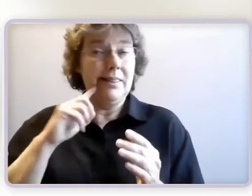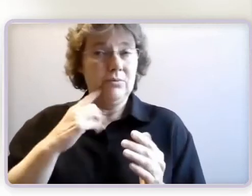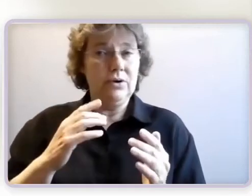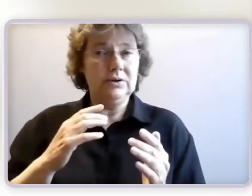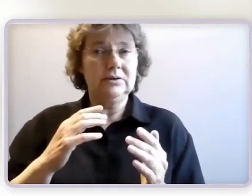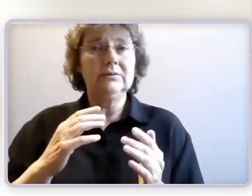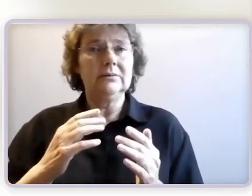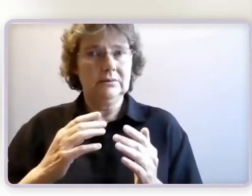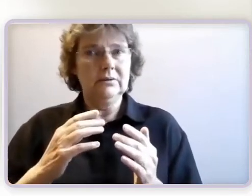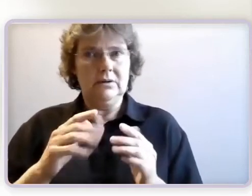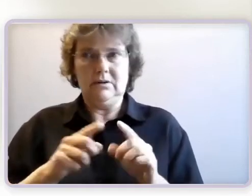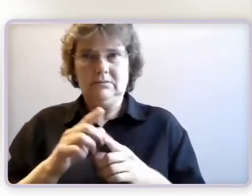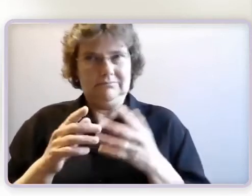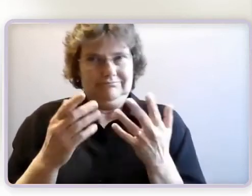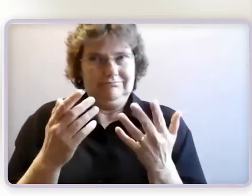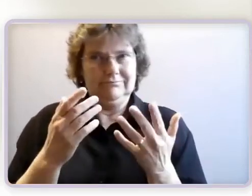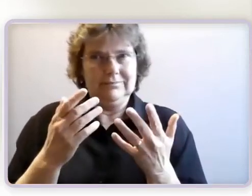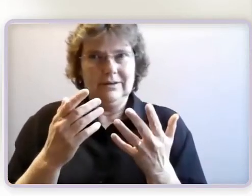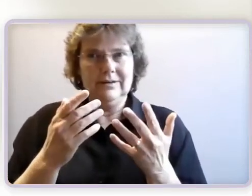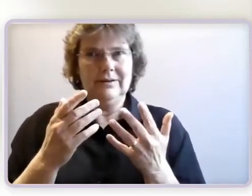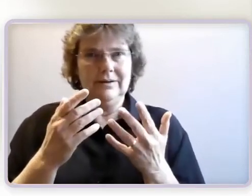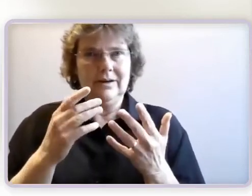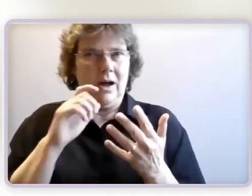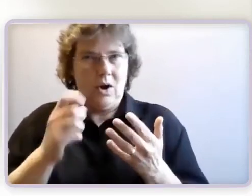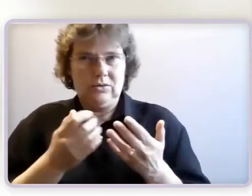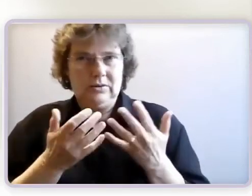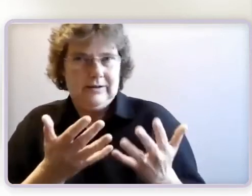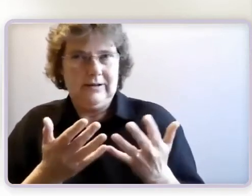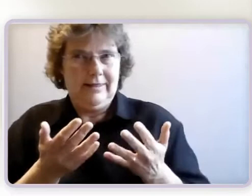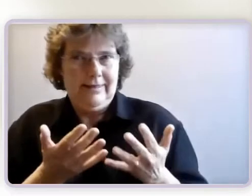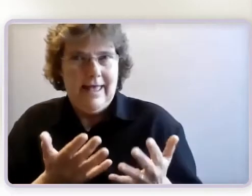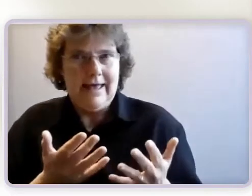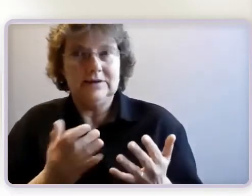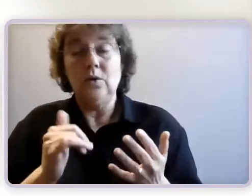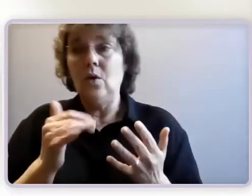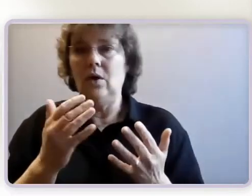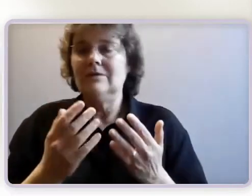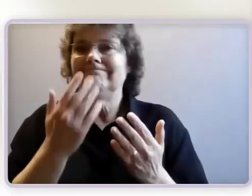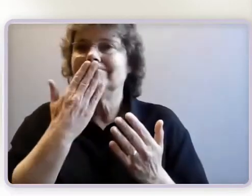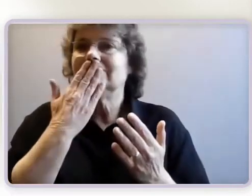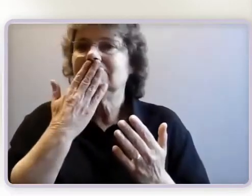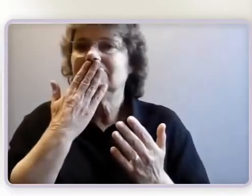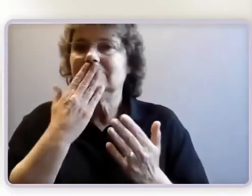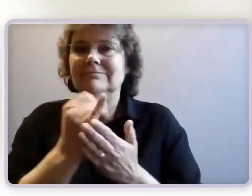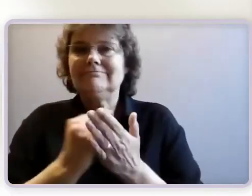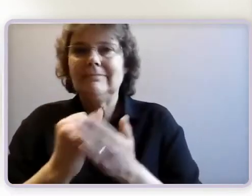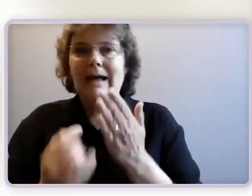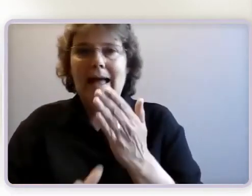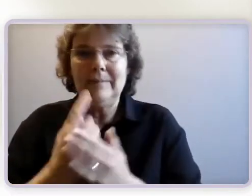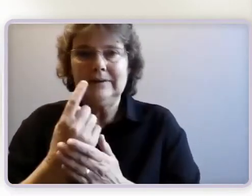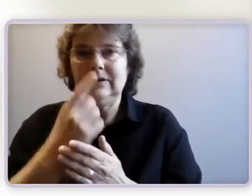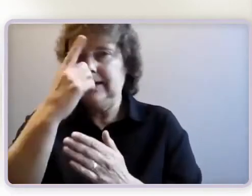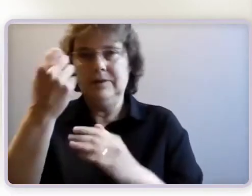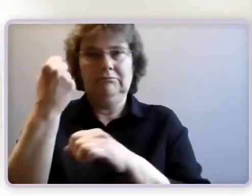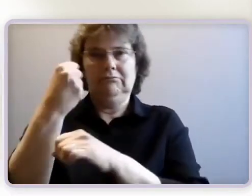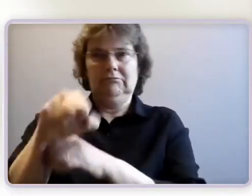willful deprivation, or unintentional. It could include refusing access to culturally